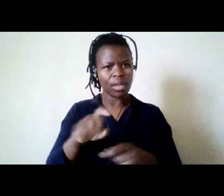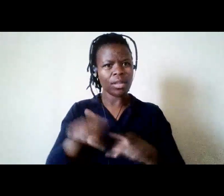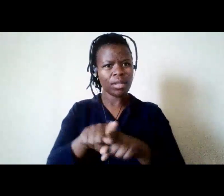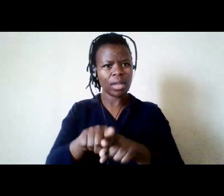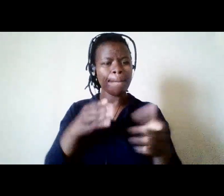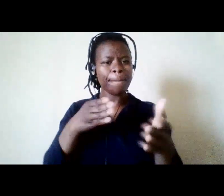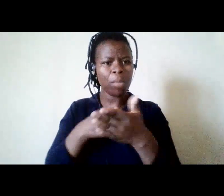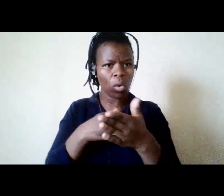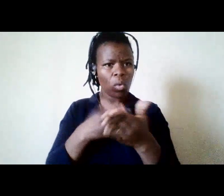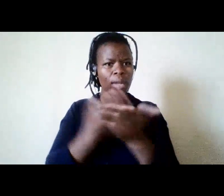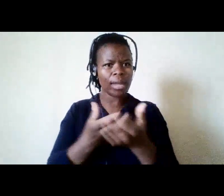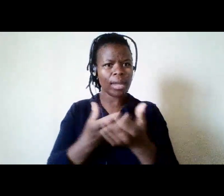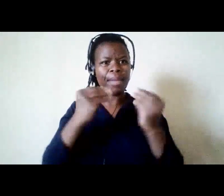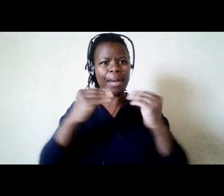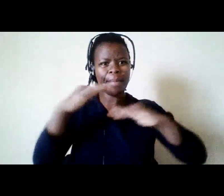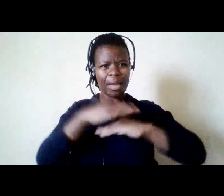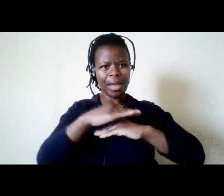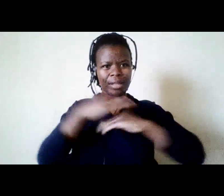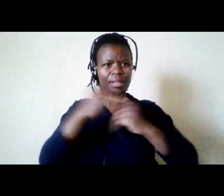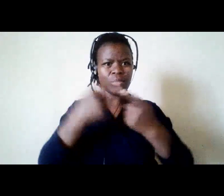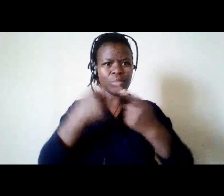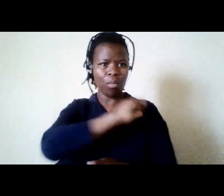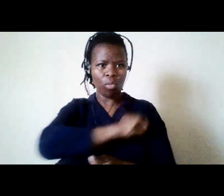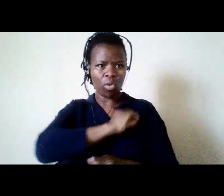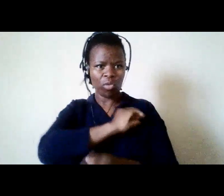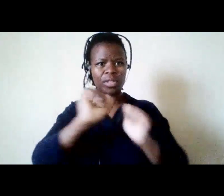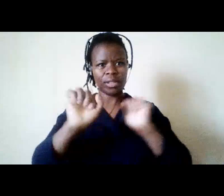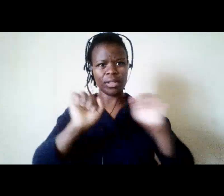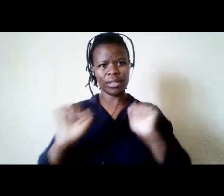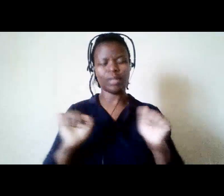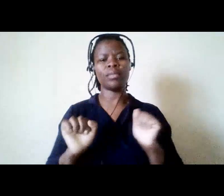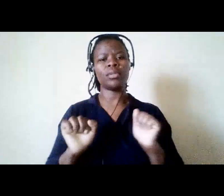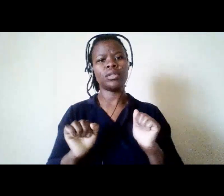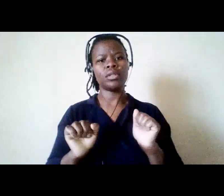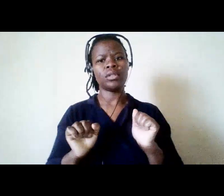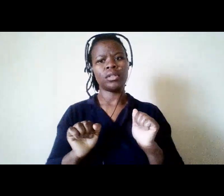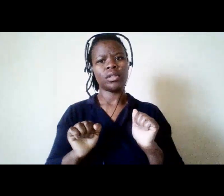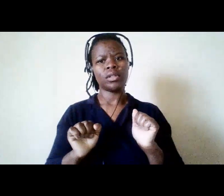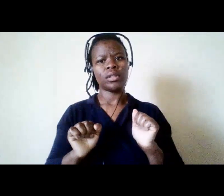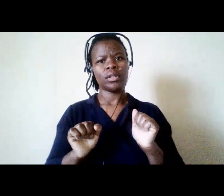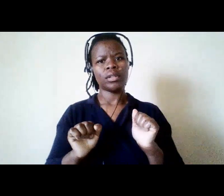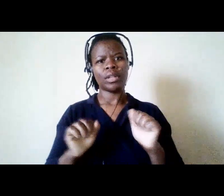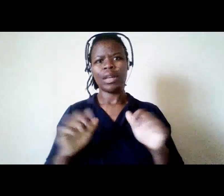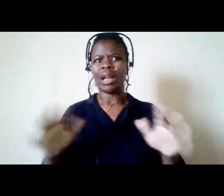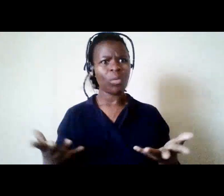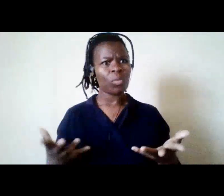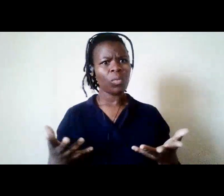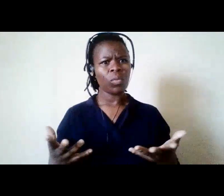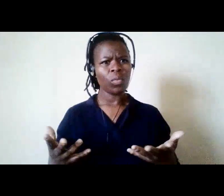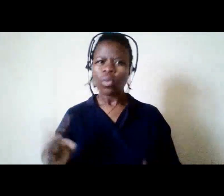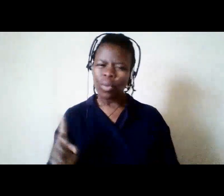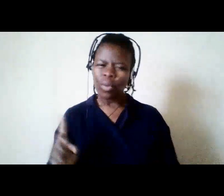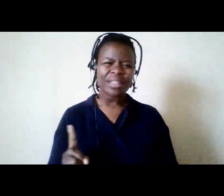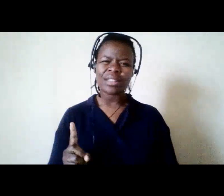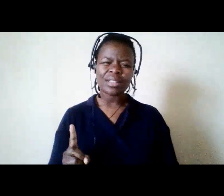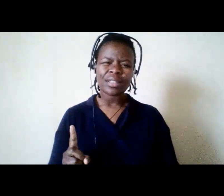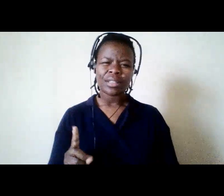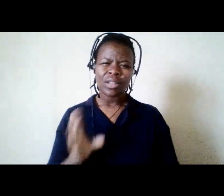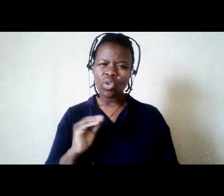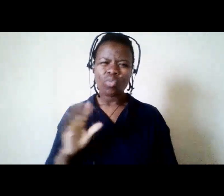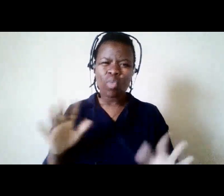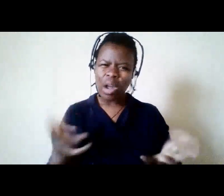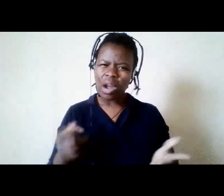their offices, which I found to be really sad and unfair. I mean, what? I don't know. What do you say to that? It's like I always